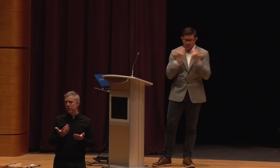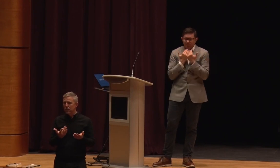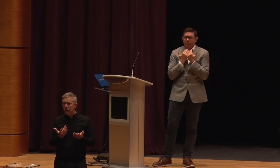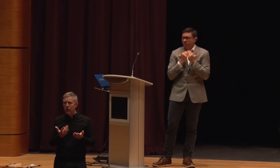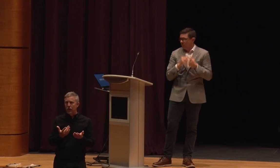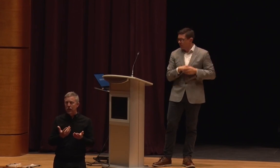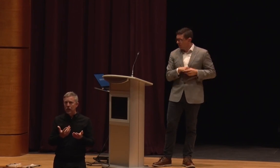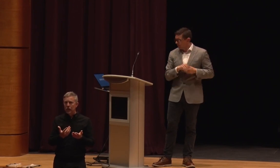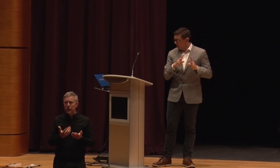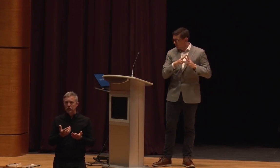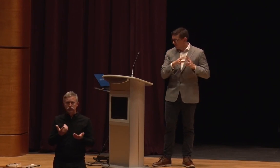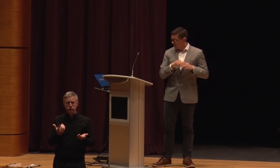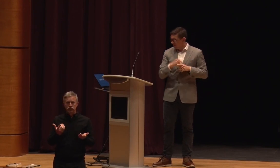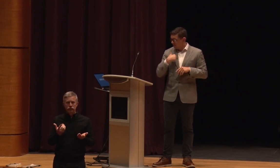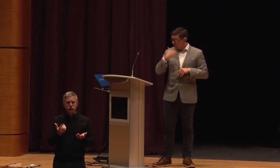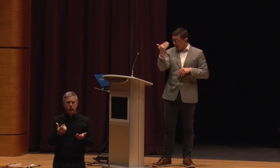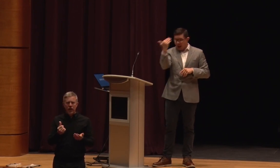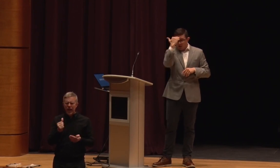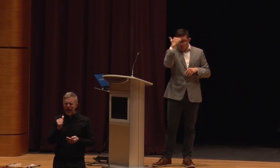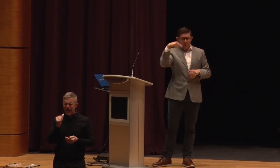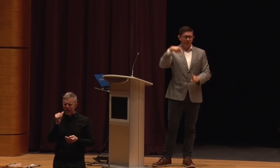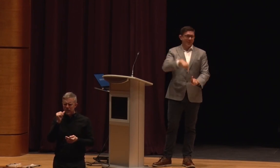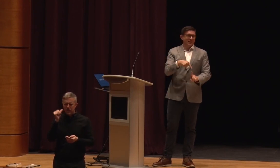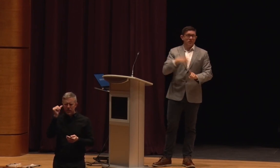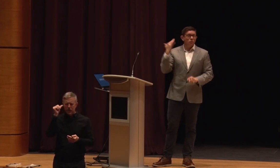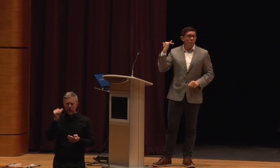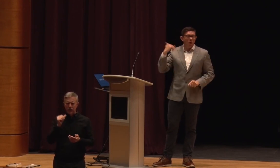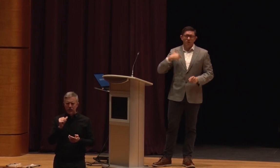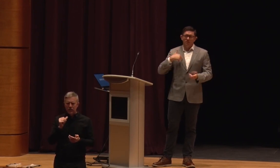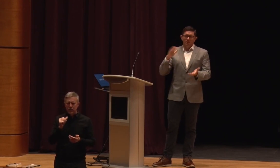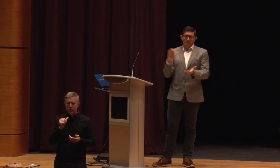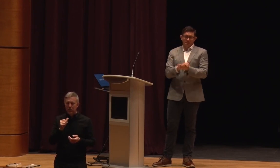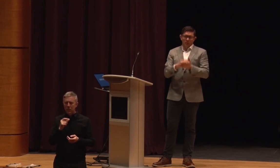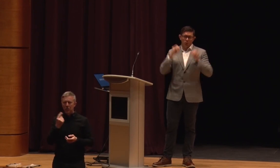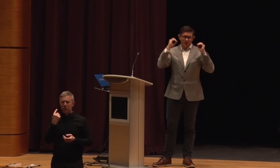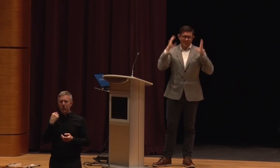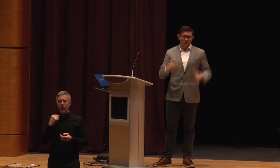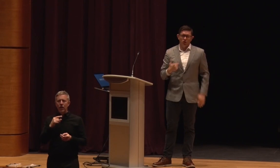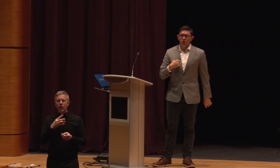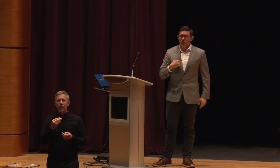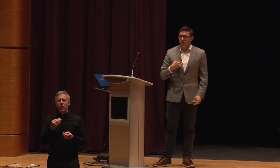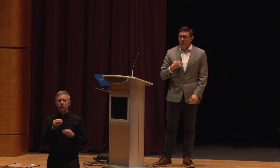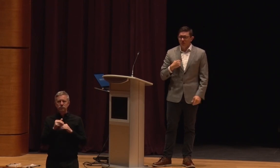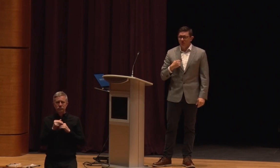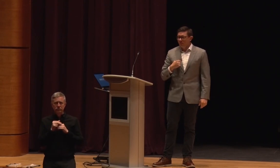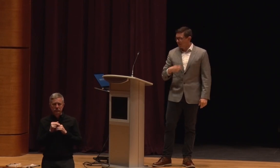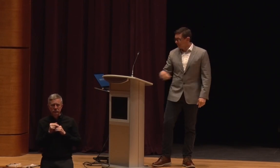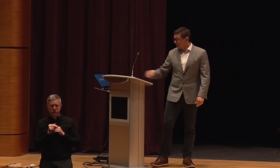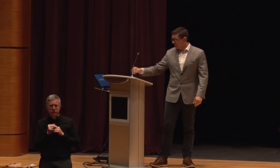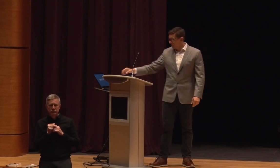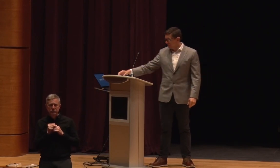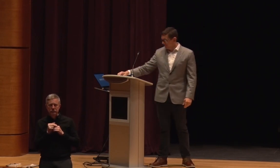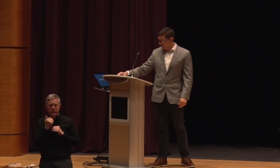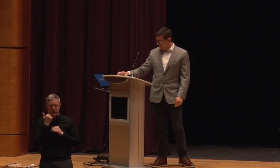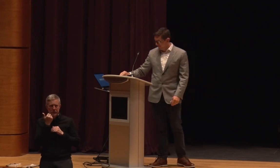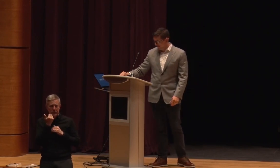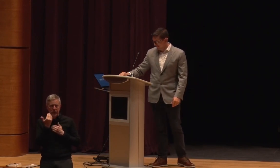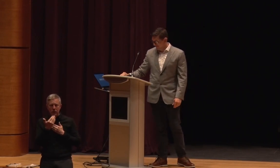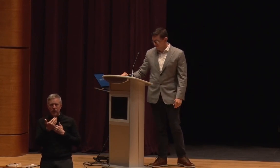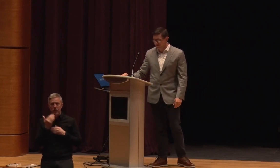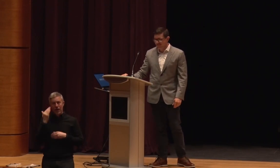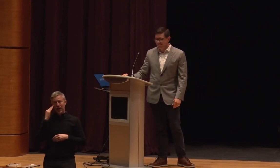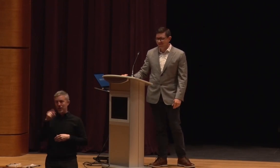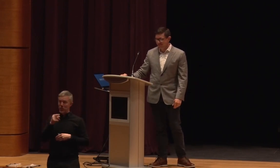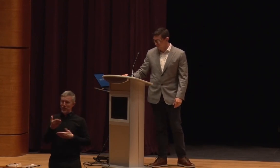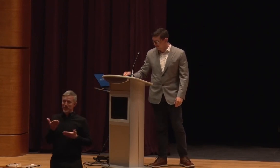pointed out and they'll feel closed off and they'll just sink back into themselves. You know, and I know these things because I'm